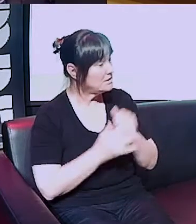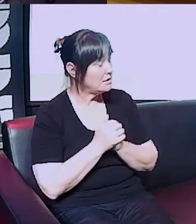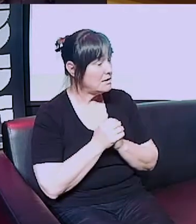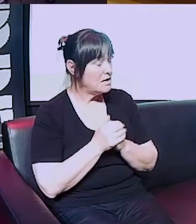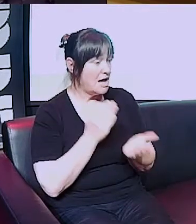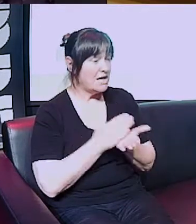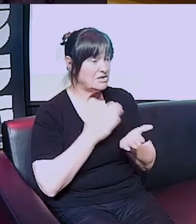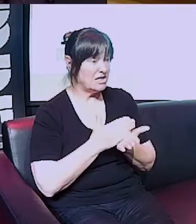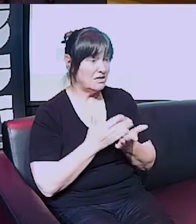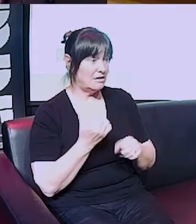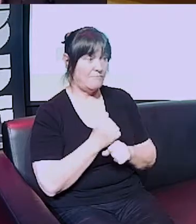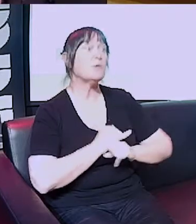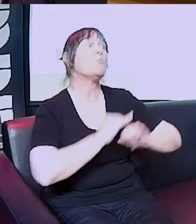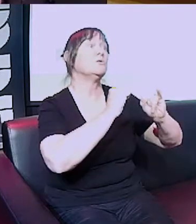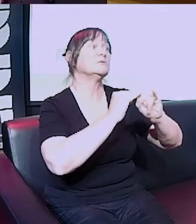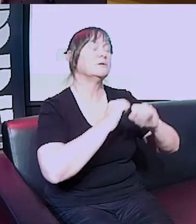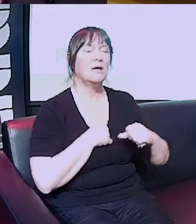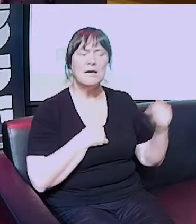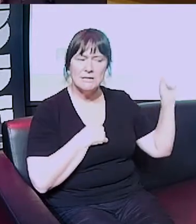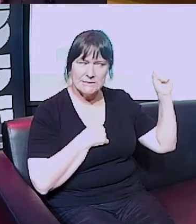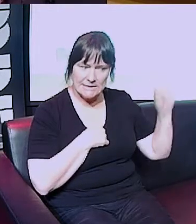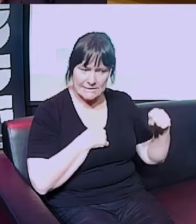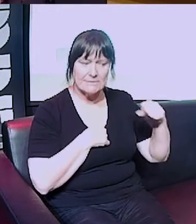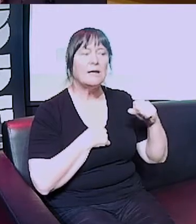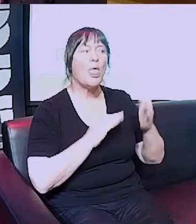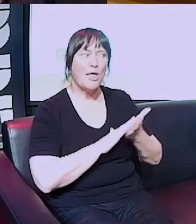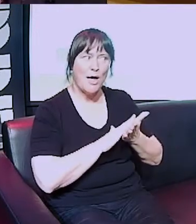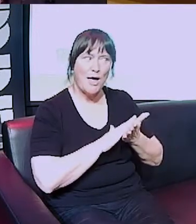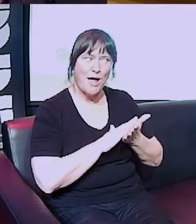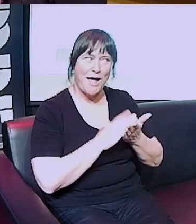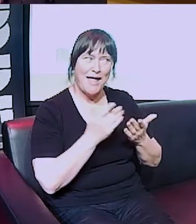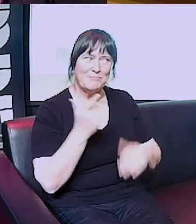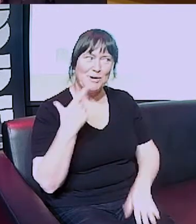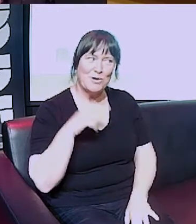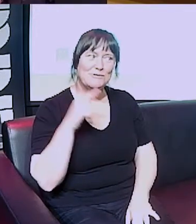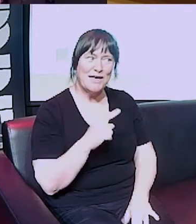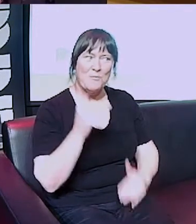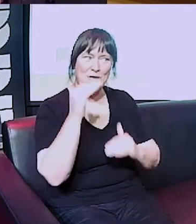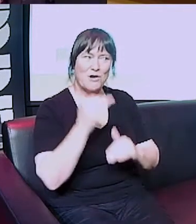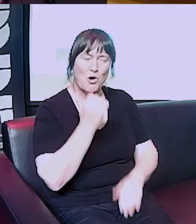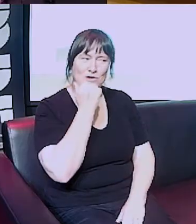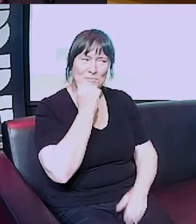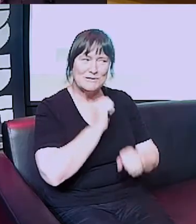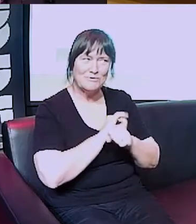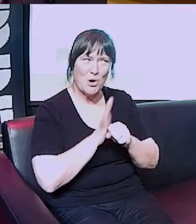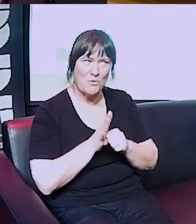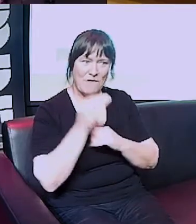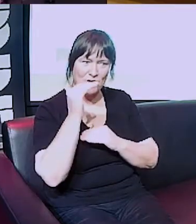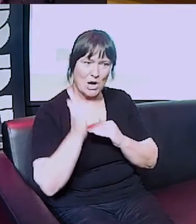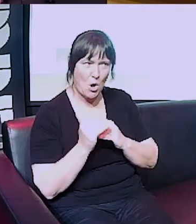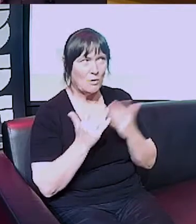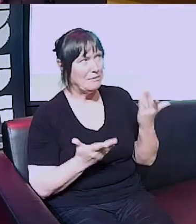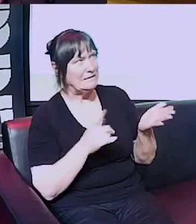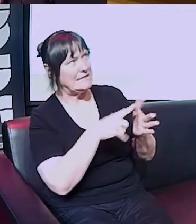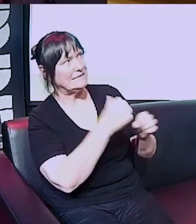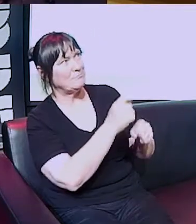fact, they've amped it up. Yes, and as a result, we have very low numbers of COVID-19 compared to, example,